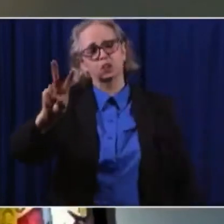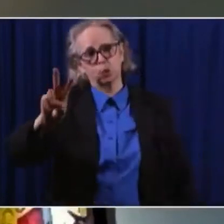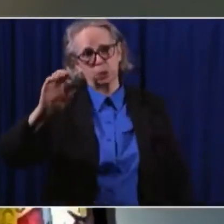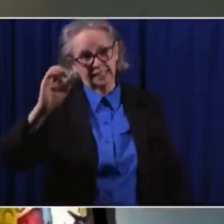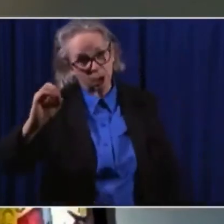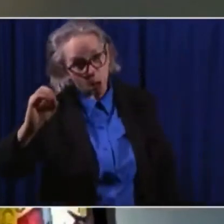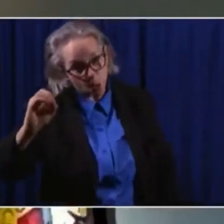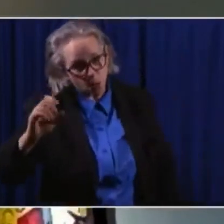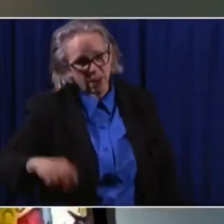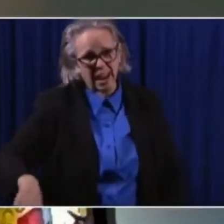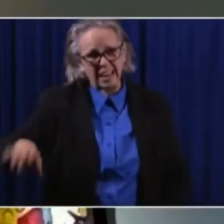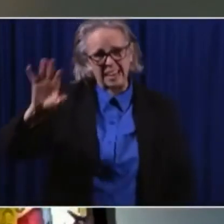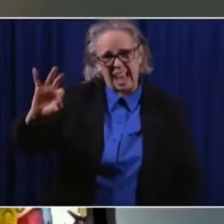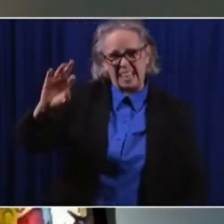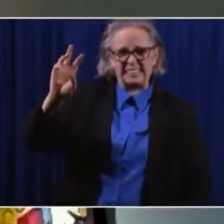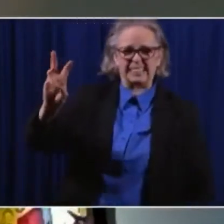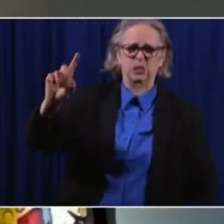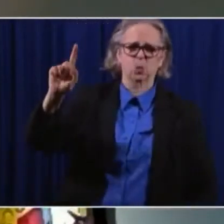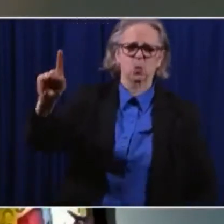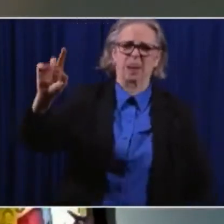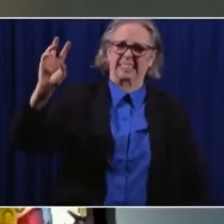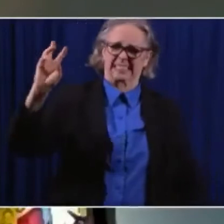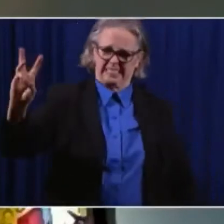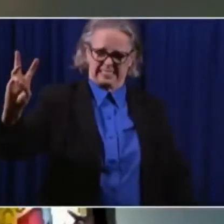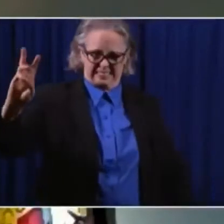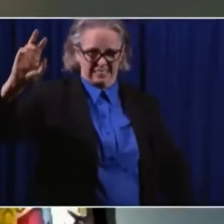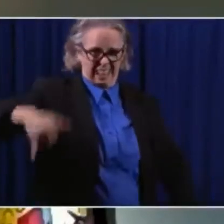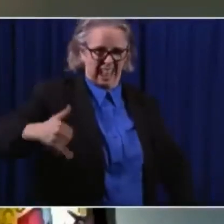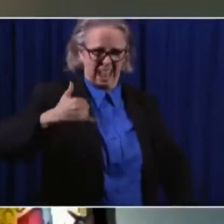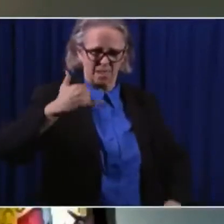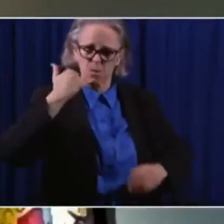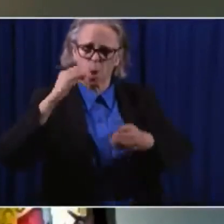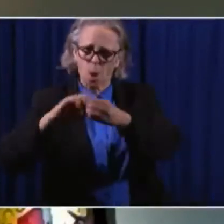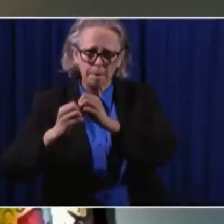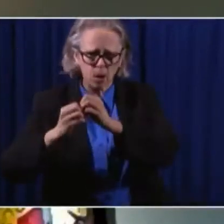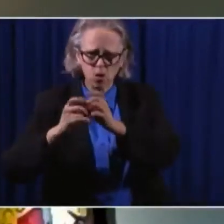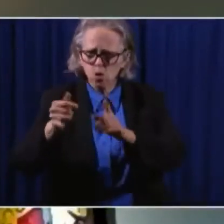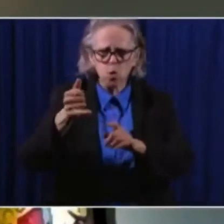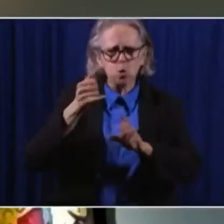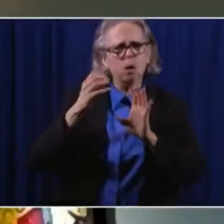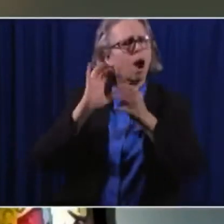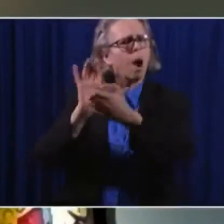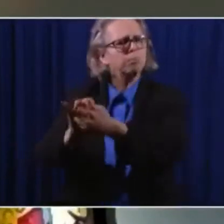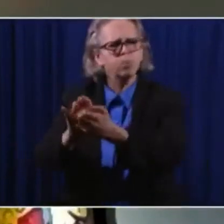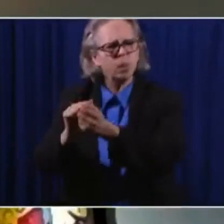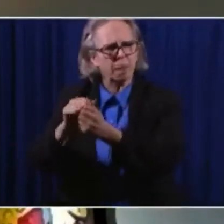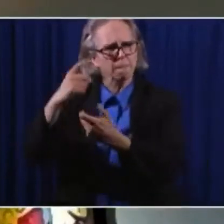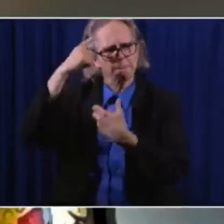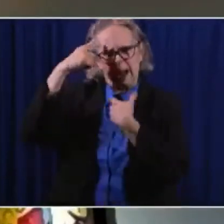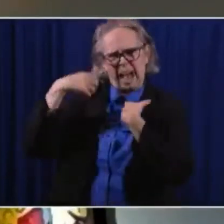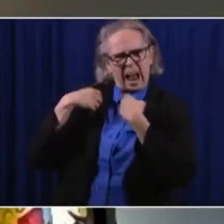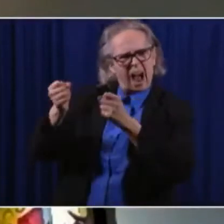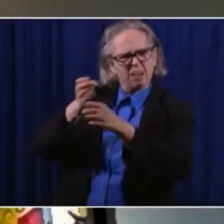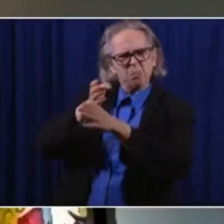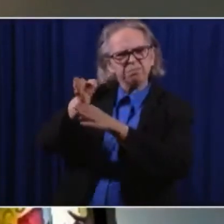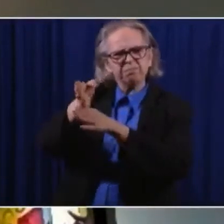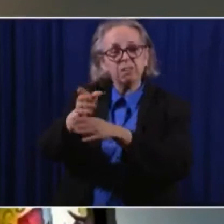1-800-720-9616 to connect with a mental health professional 24 hours a day. And maybe you don't want to have a